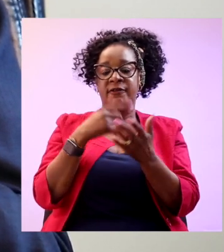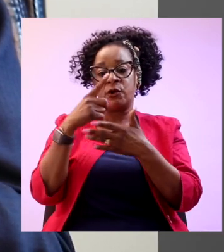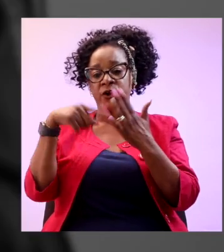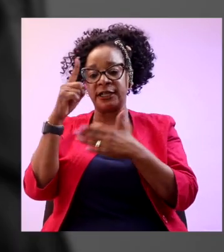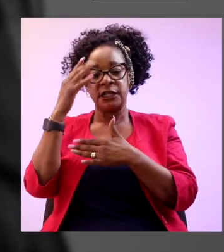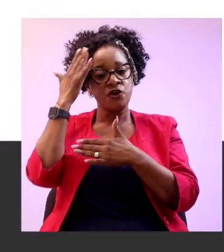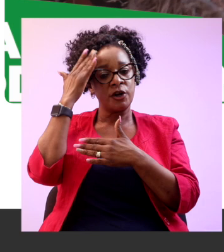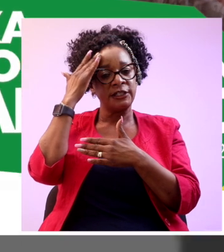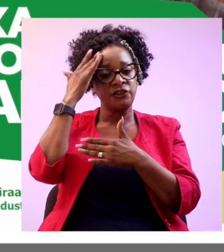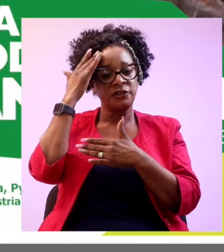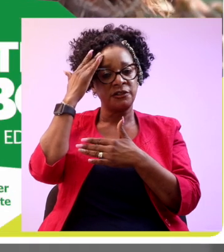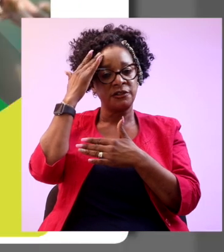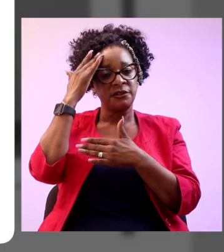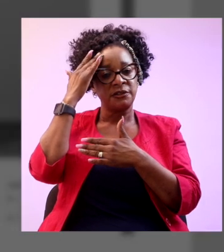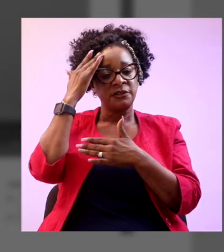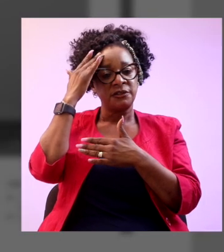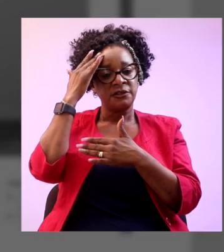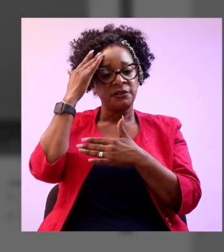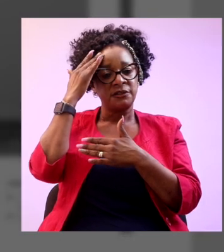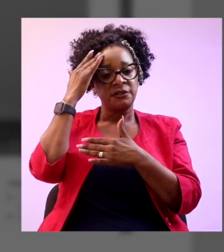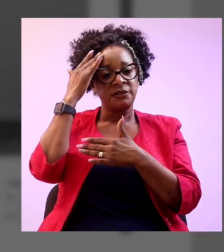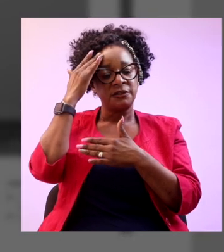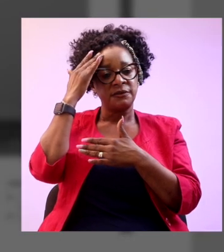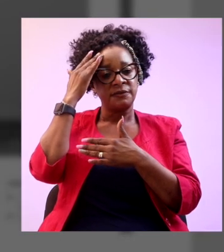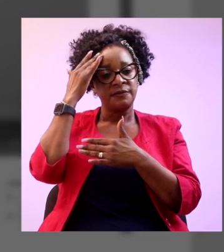right knowledge and advice. And